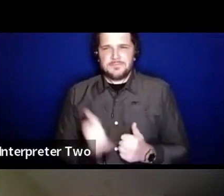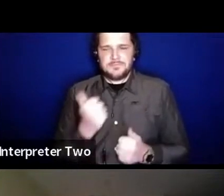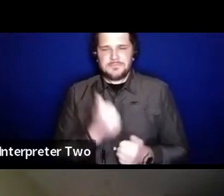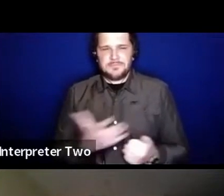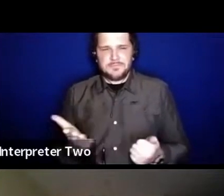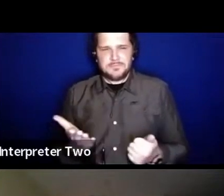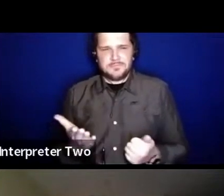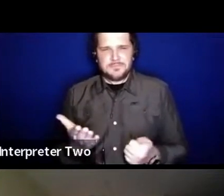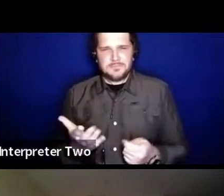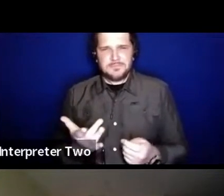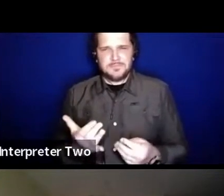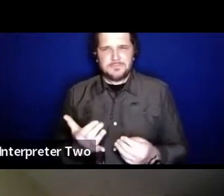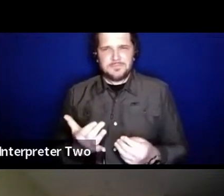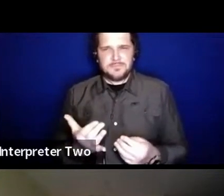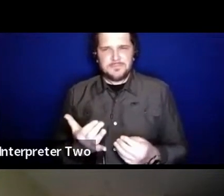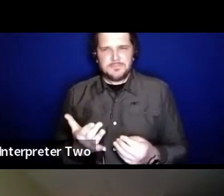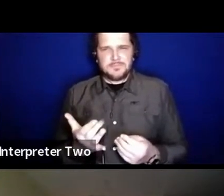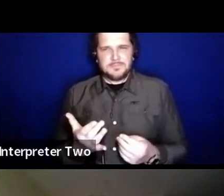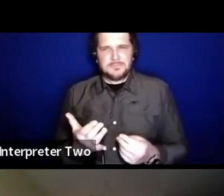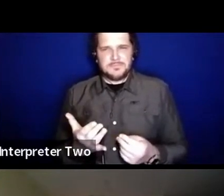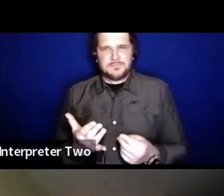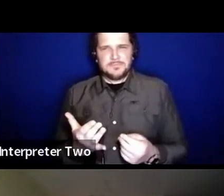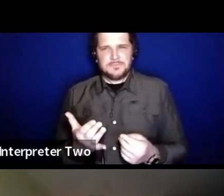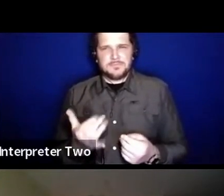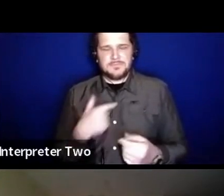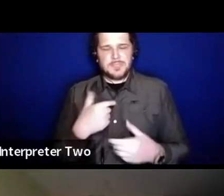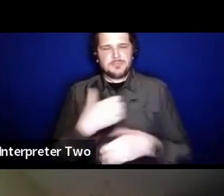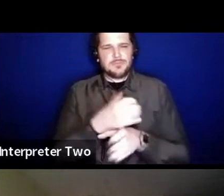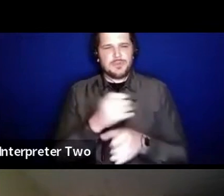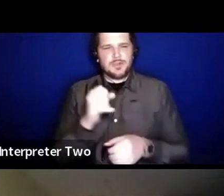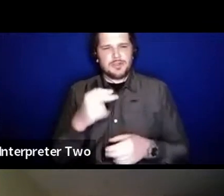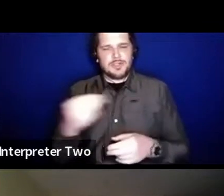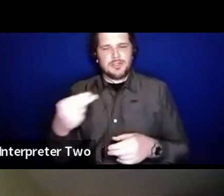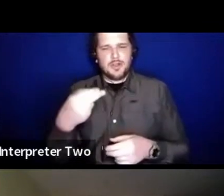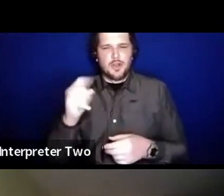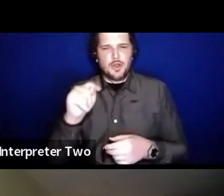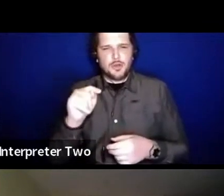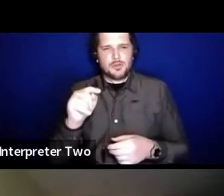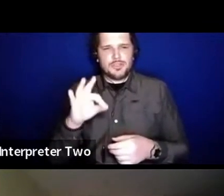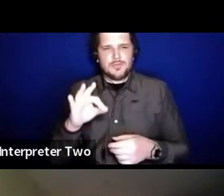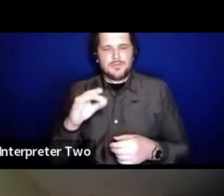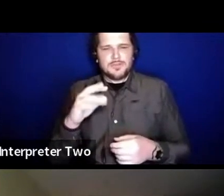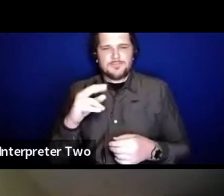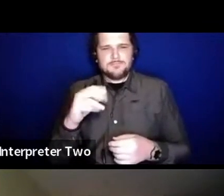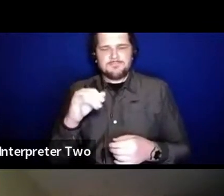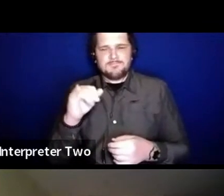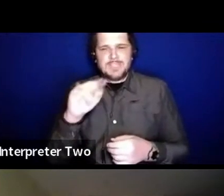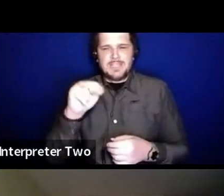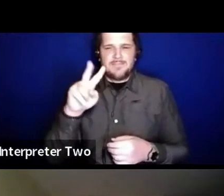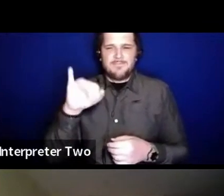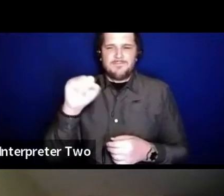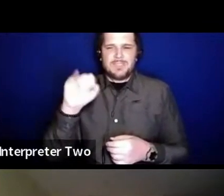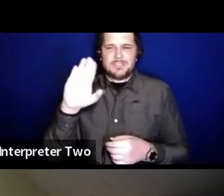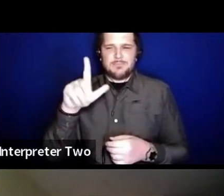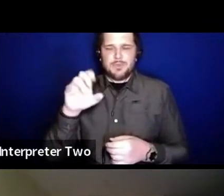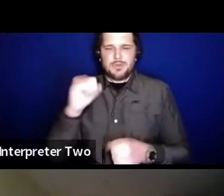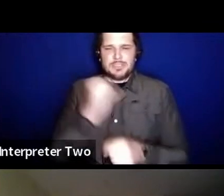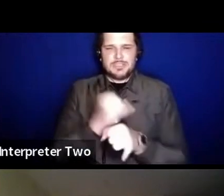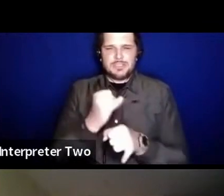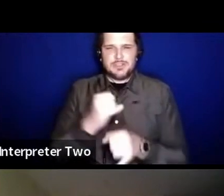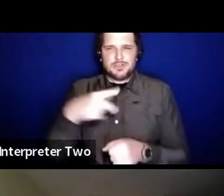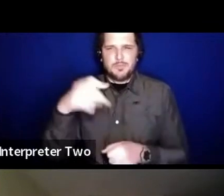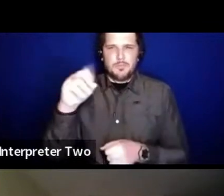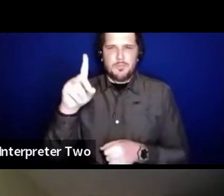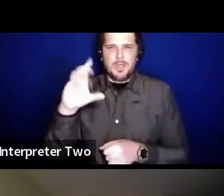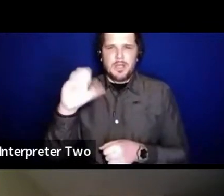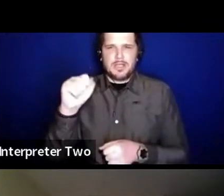anything. Oh, and yeah, I'm the creator and host of the Invisible Institutions podcast. I am a